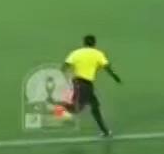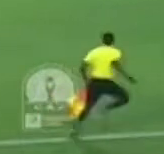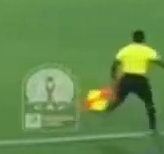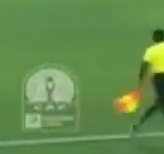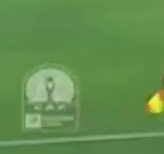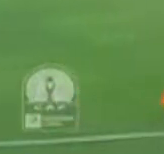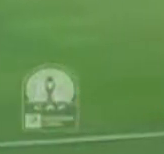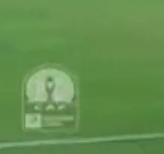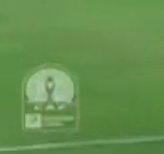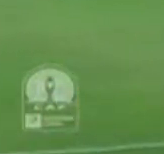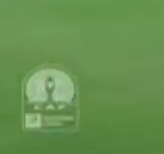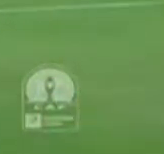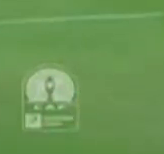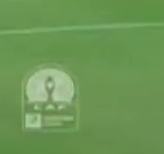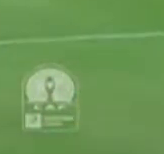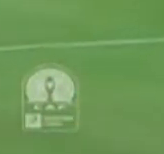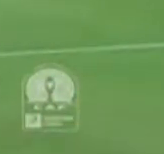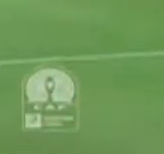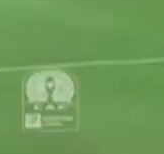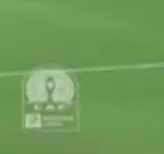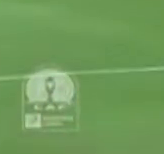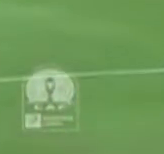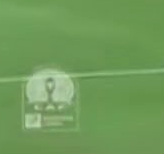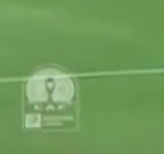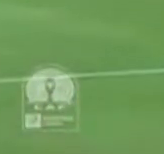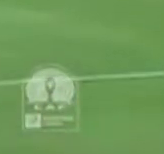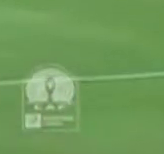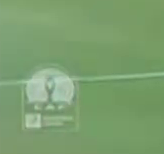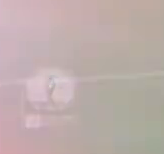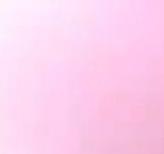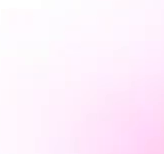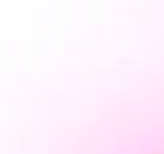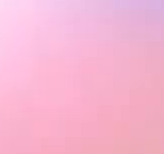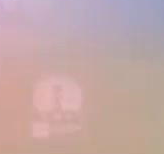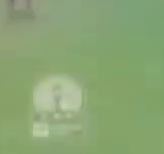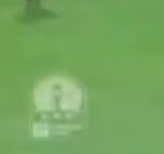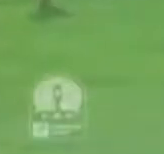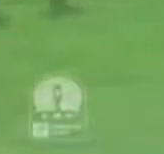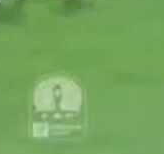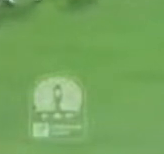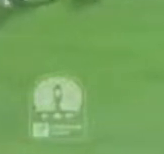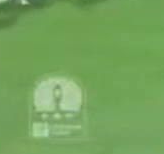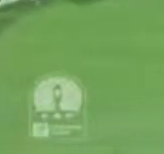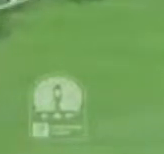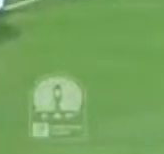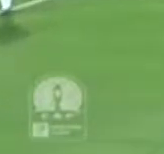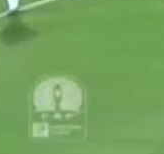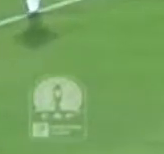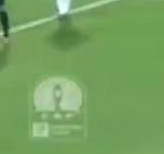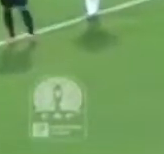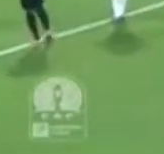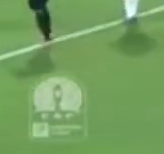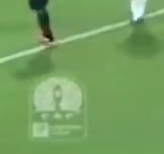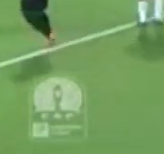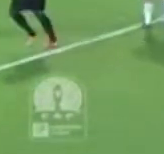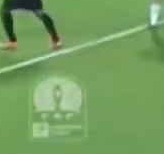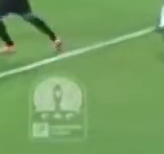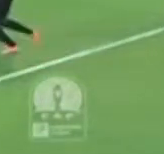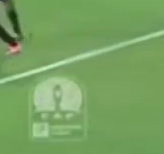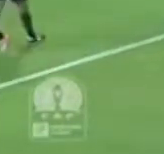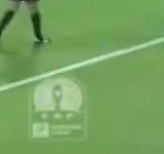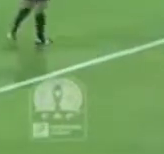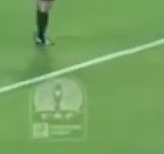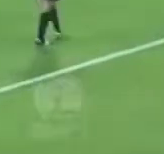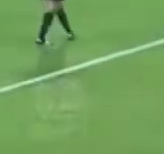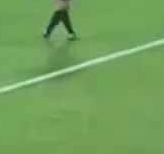easy chance. This is one-on-one with the goalkeeper. It's in the back of the net. There's your goal. Goal to make it 2-0 for Ahly. Ali Malouli